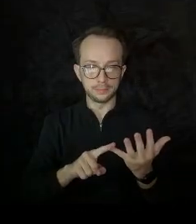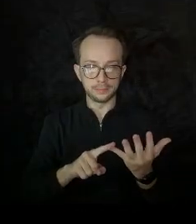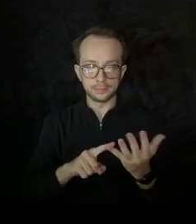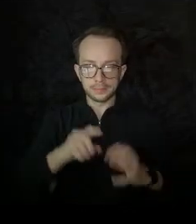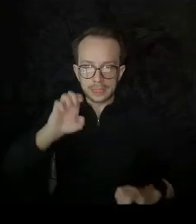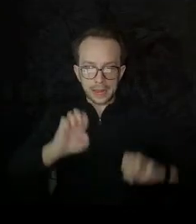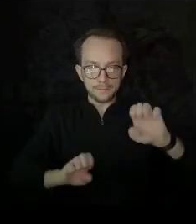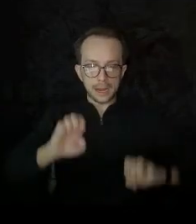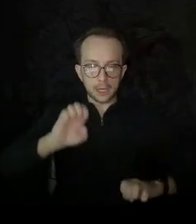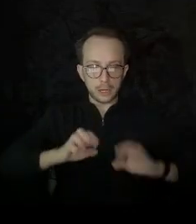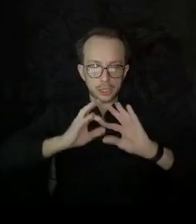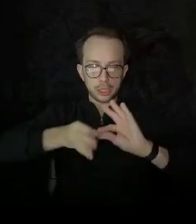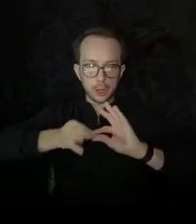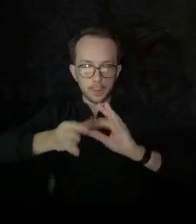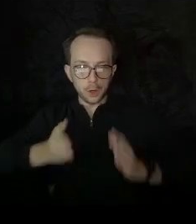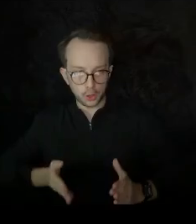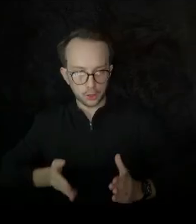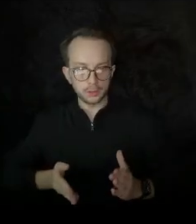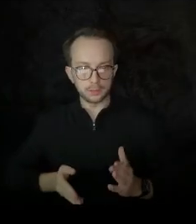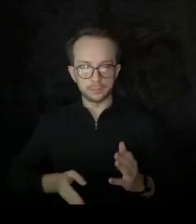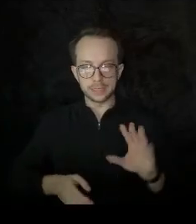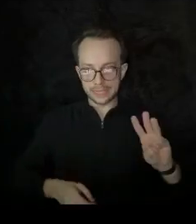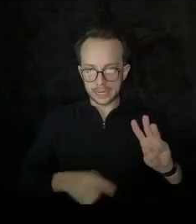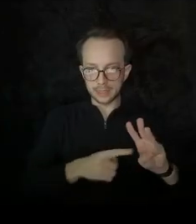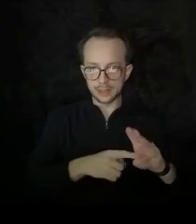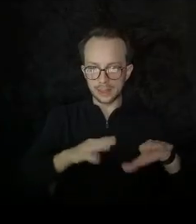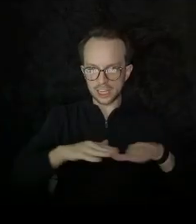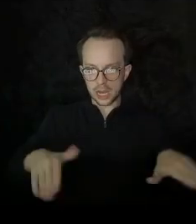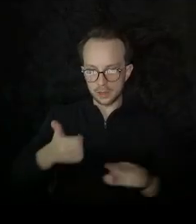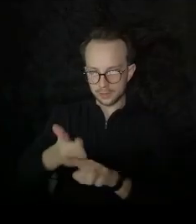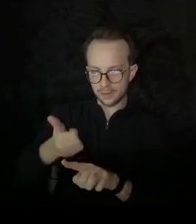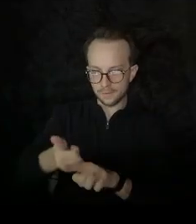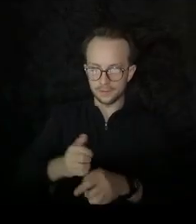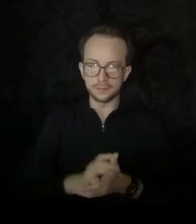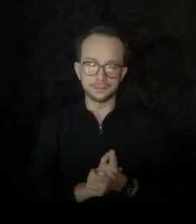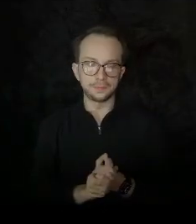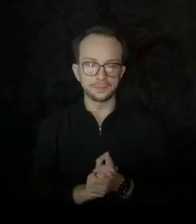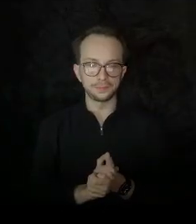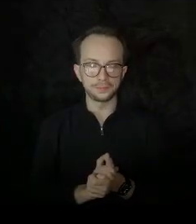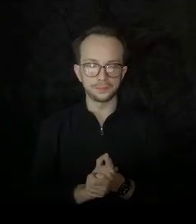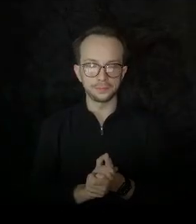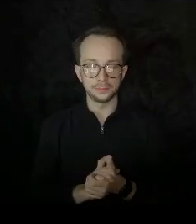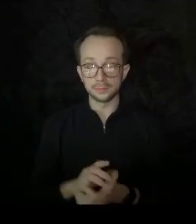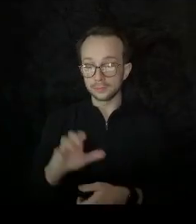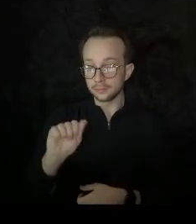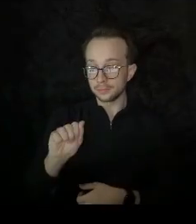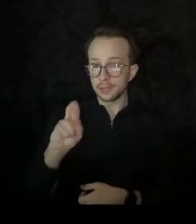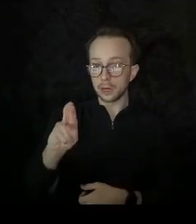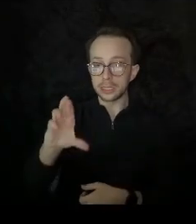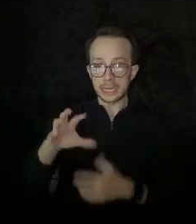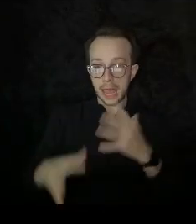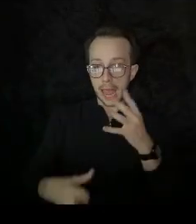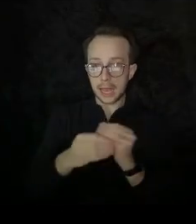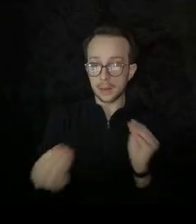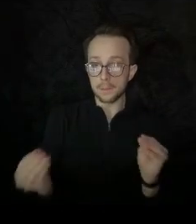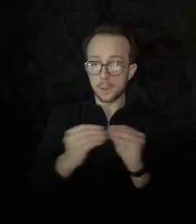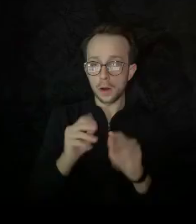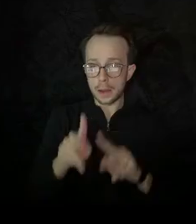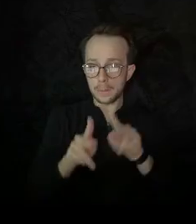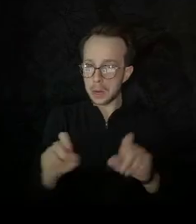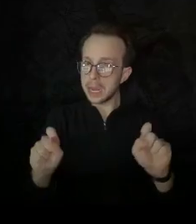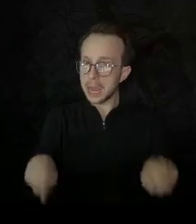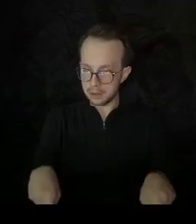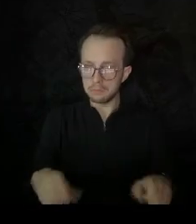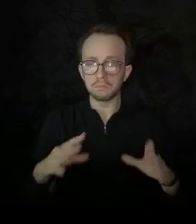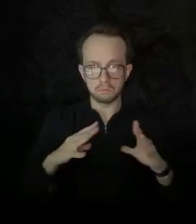evaluation interpreter, and the child. The ARC can have more people than just these mentioned.